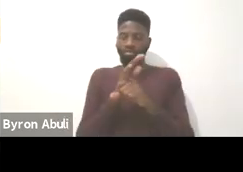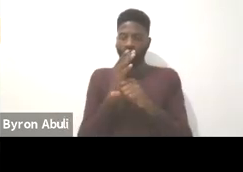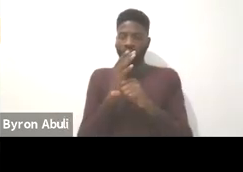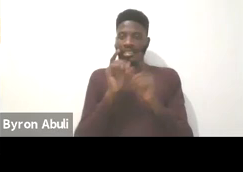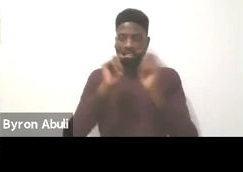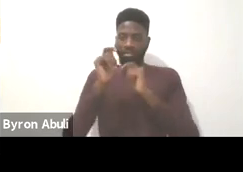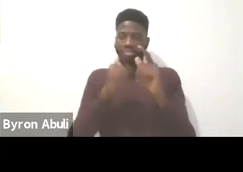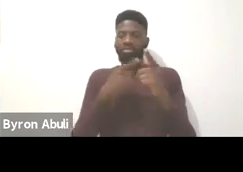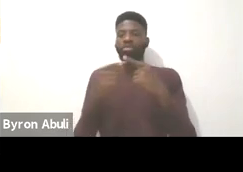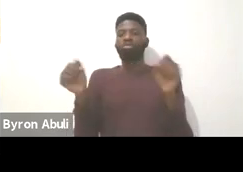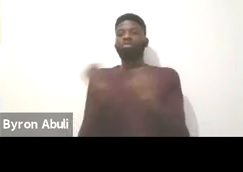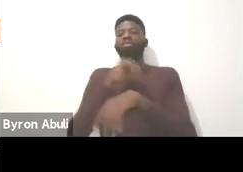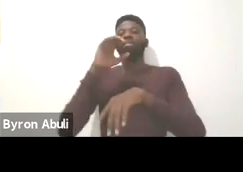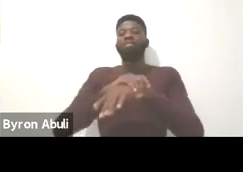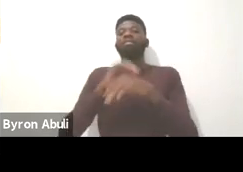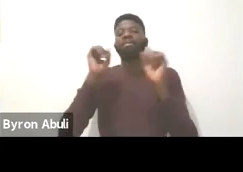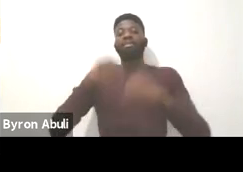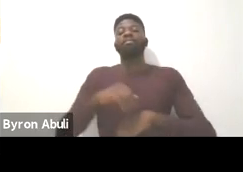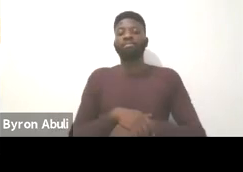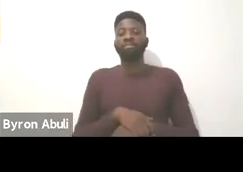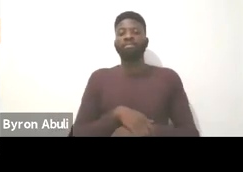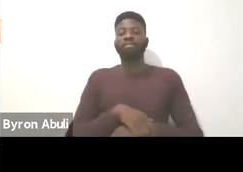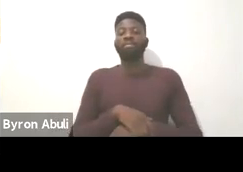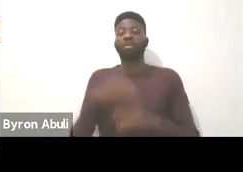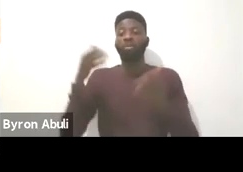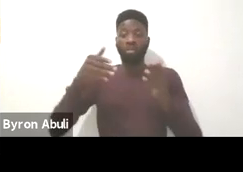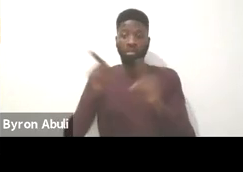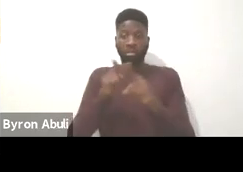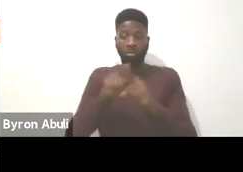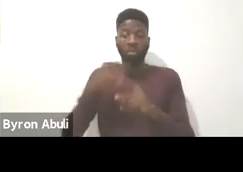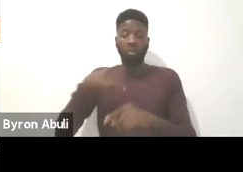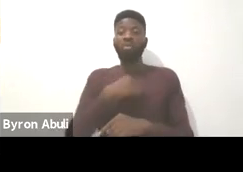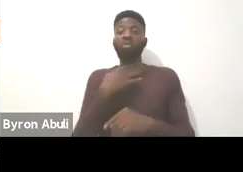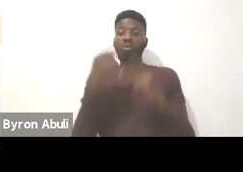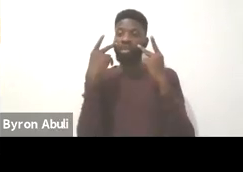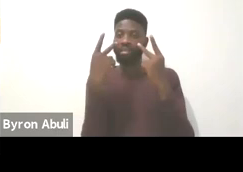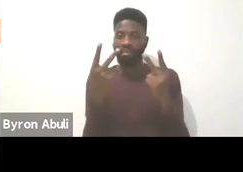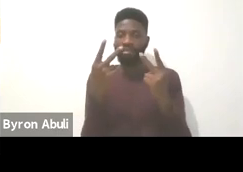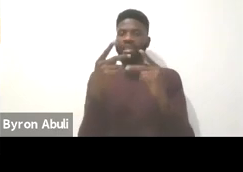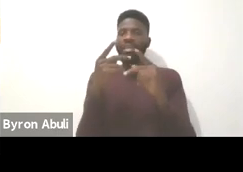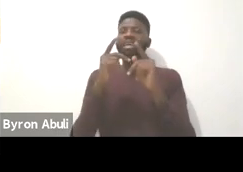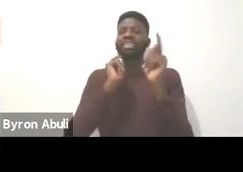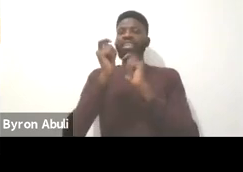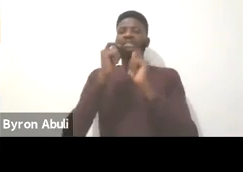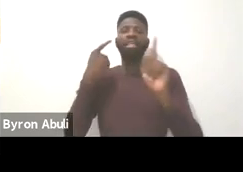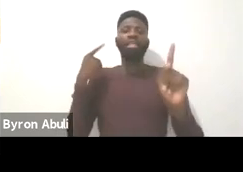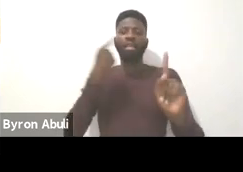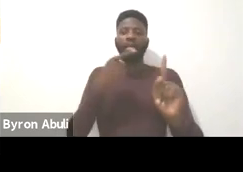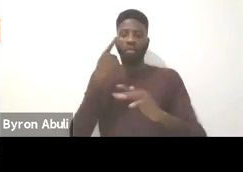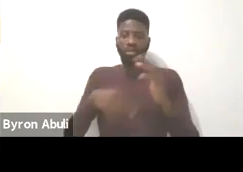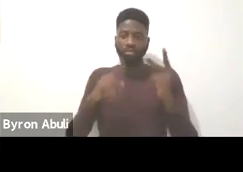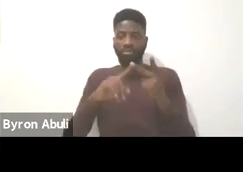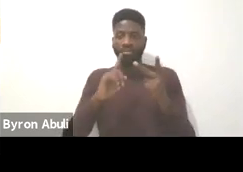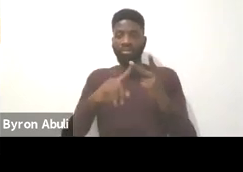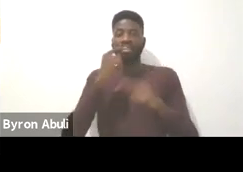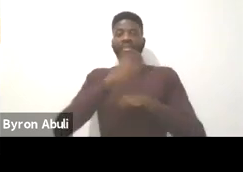job. And then today we'll be looking at what is the purpose of an interview. We'll look at the types of interviews that